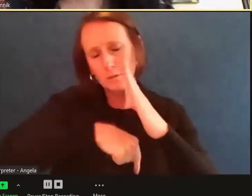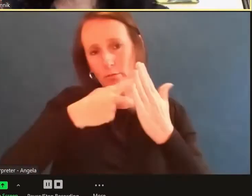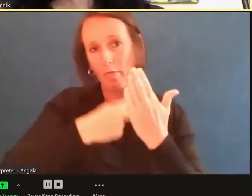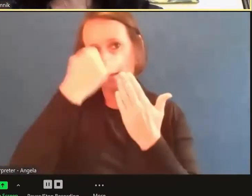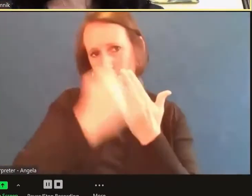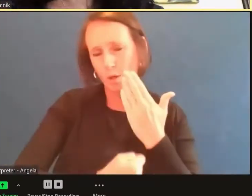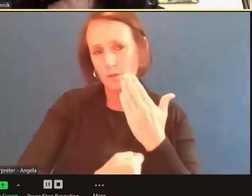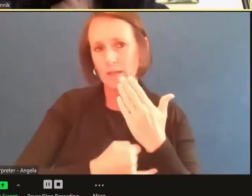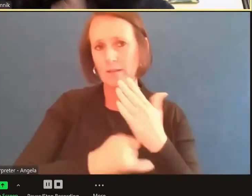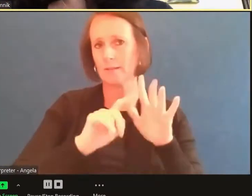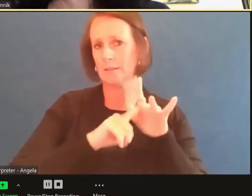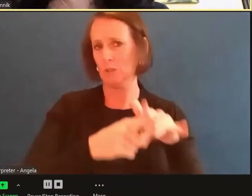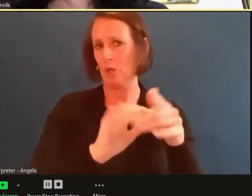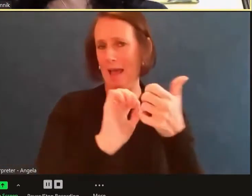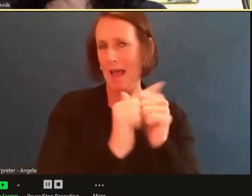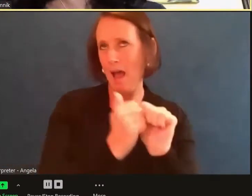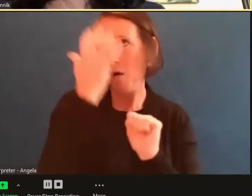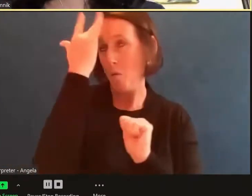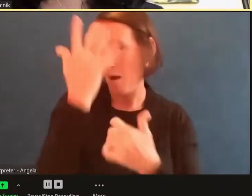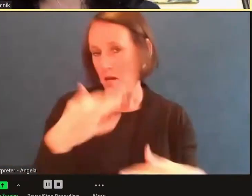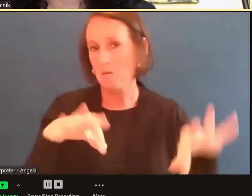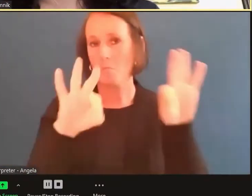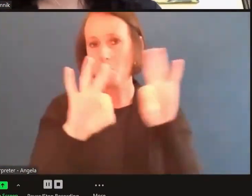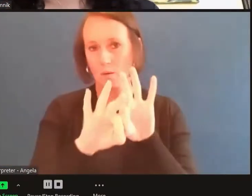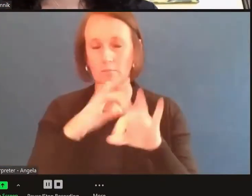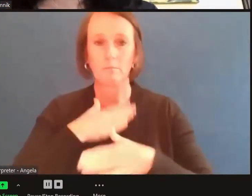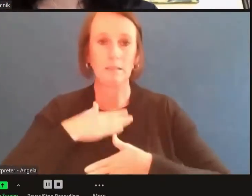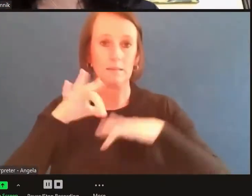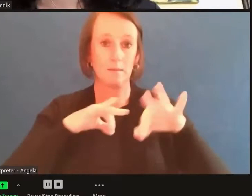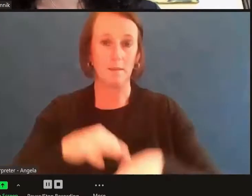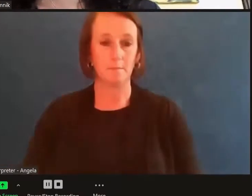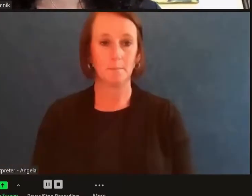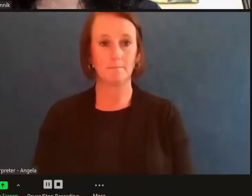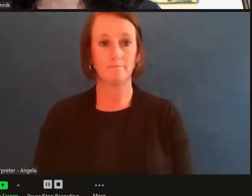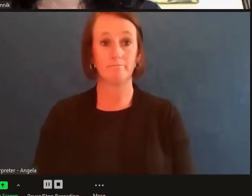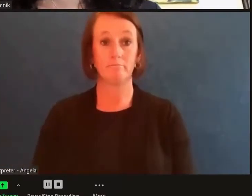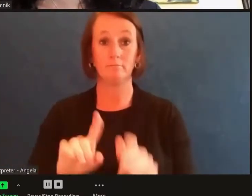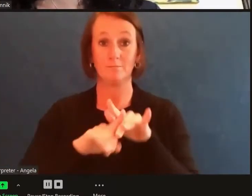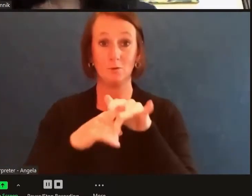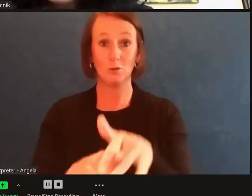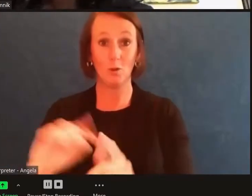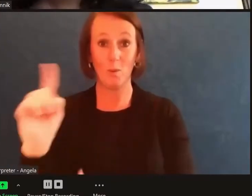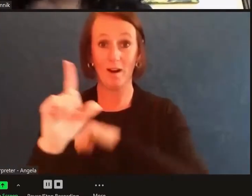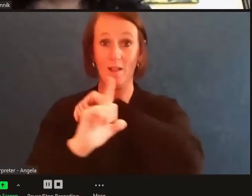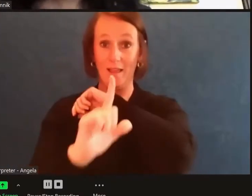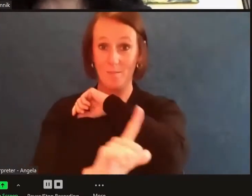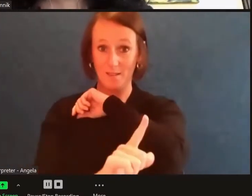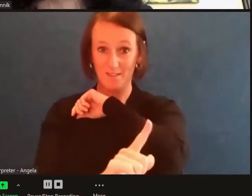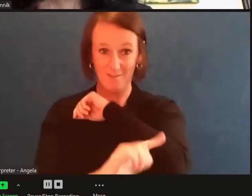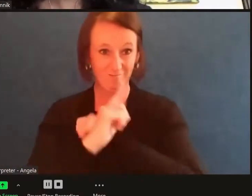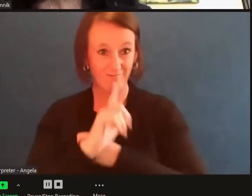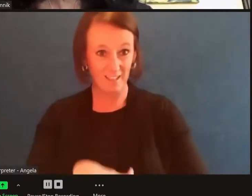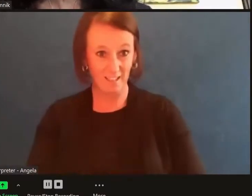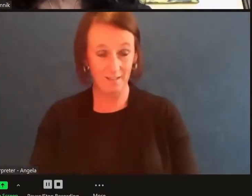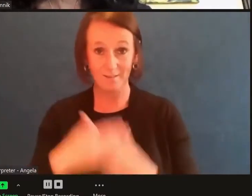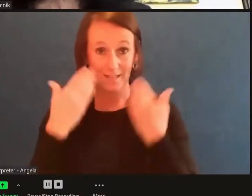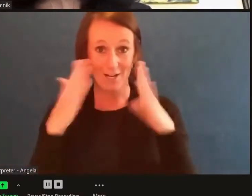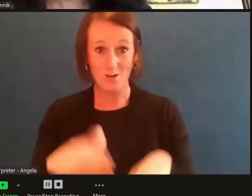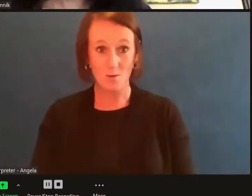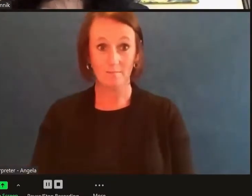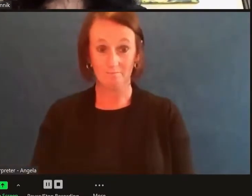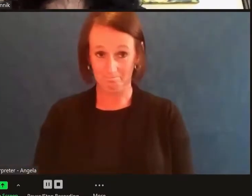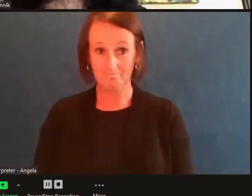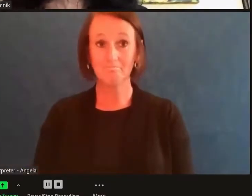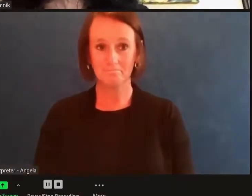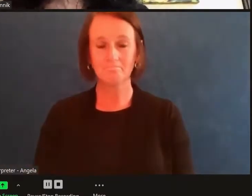started, and why it's important. It actually started in Lethbridge. Hardly anyone knows that. I was